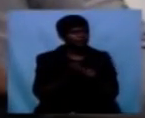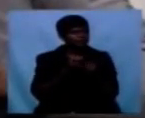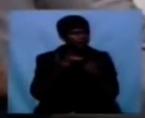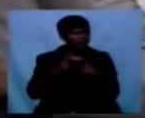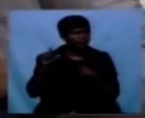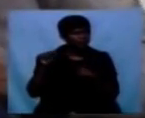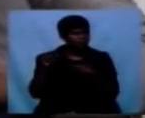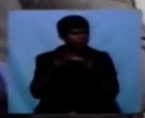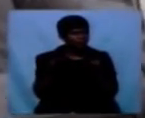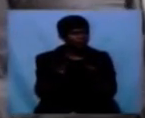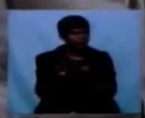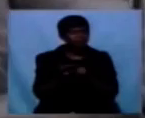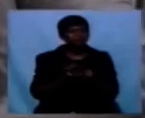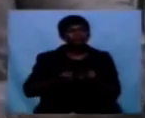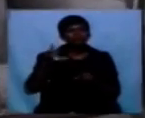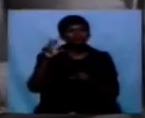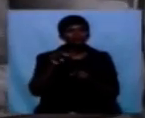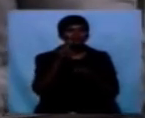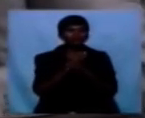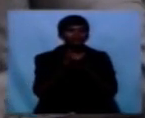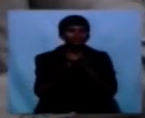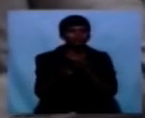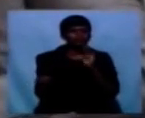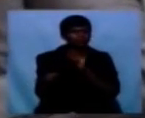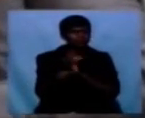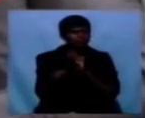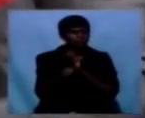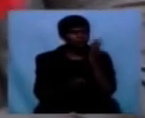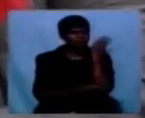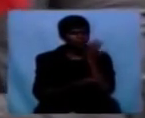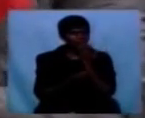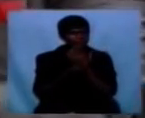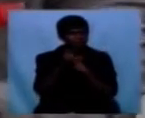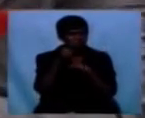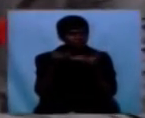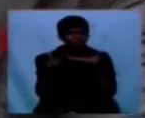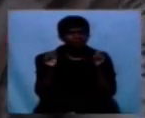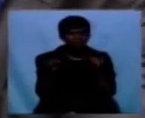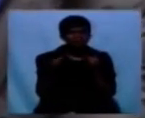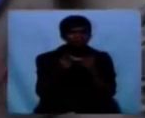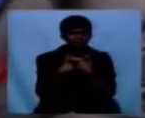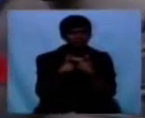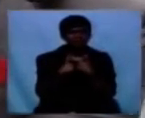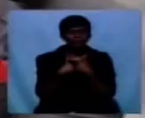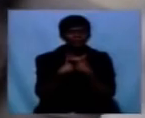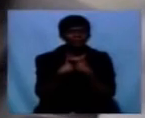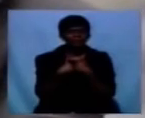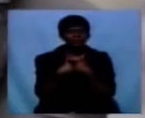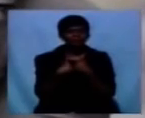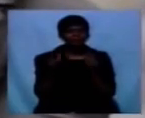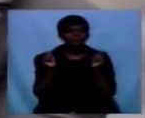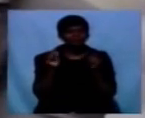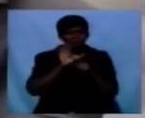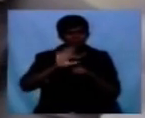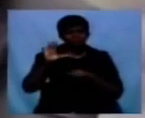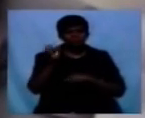flats. And then the 30, we give it to the private developer to say, now you can raise, you can recover your